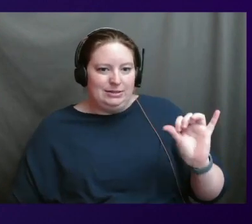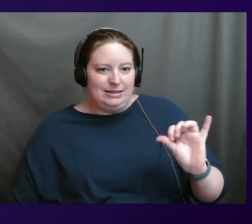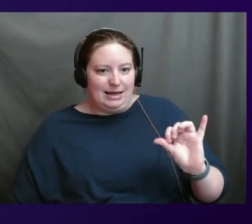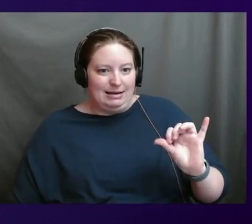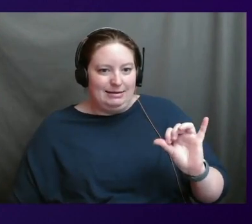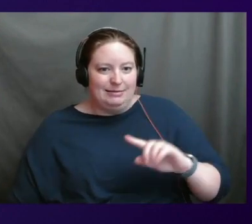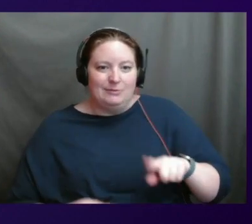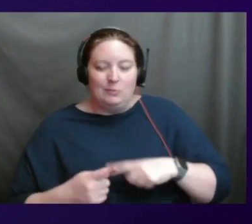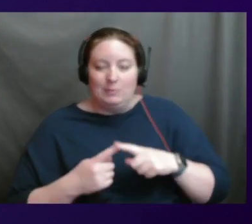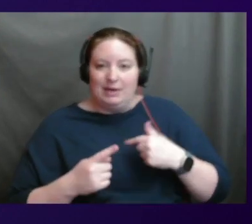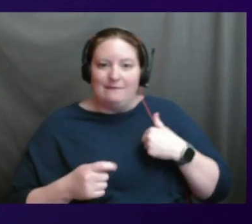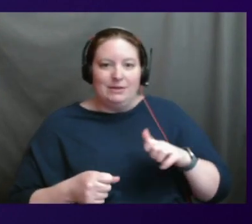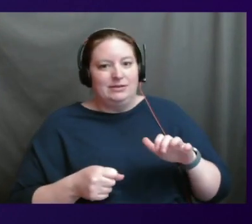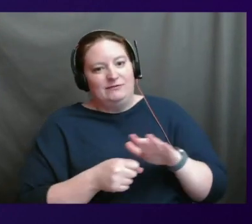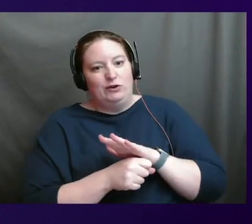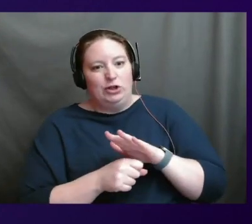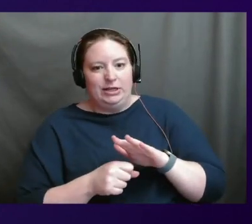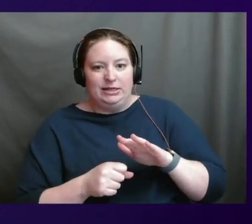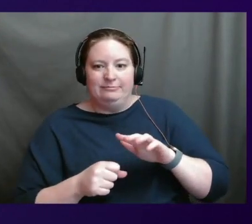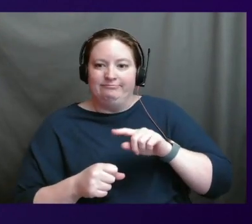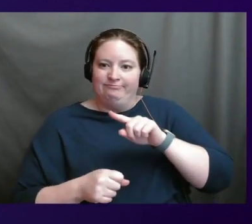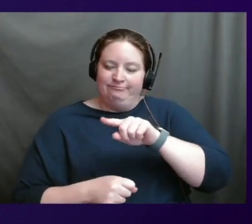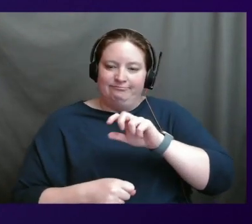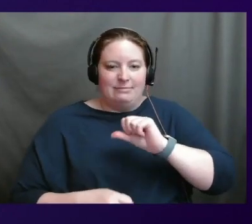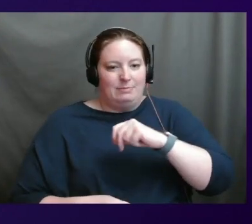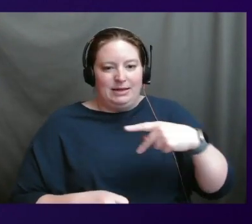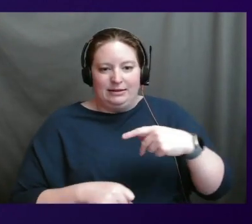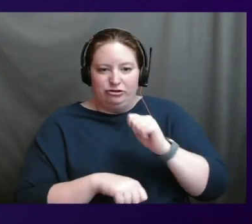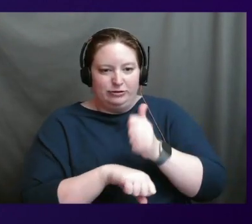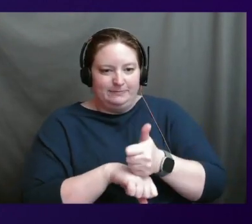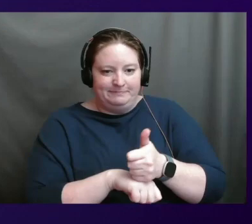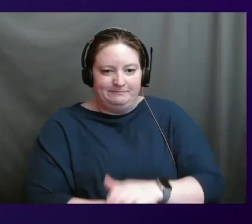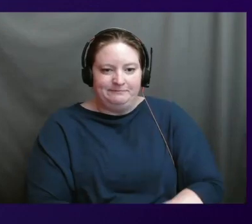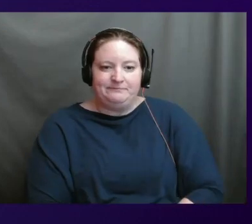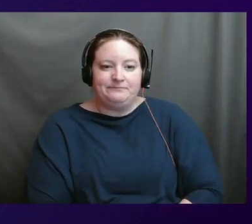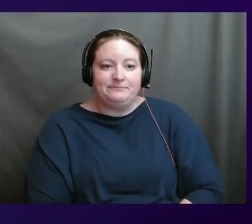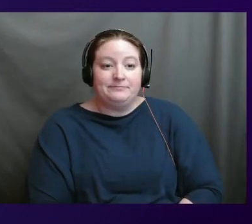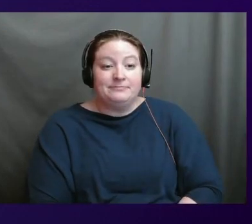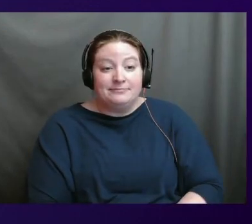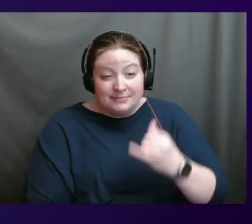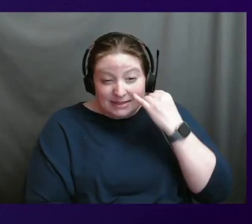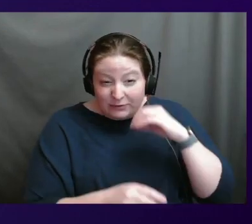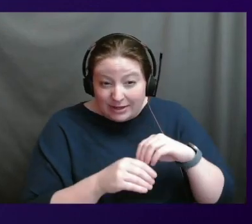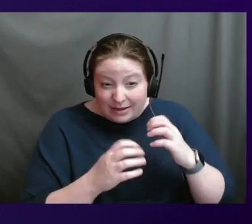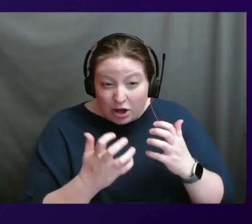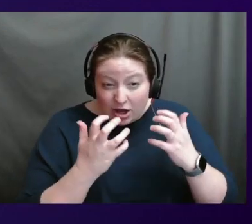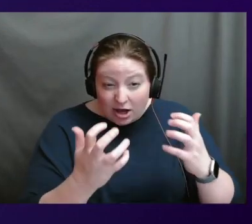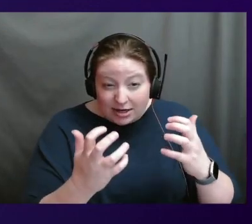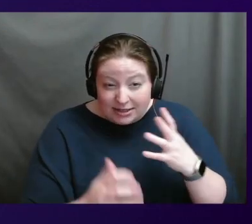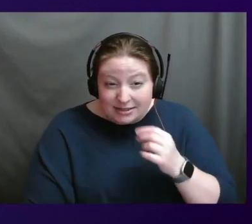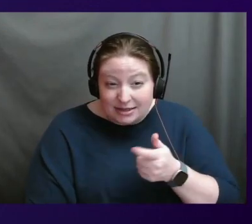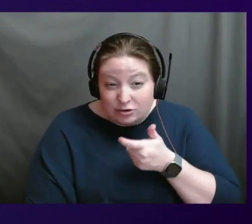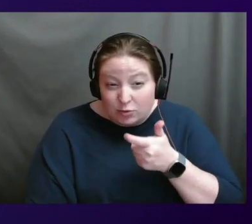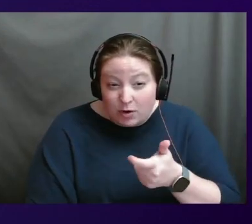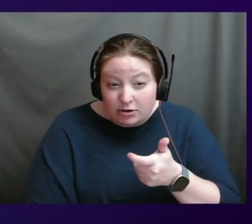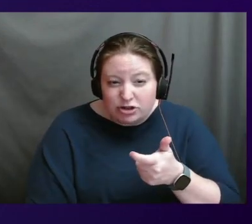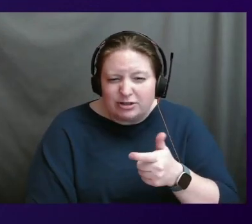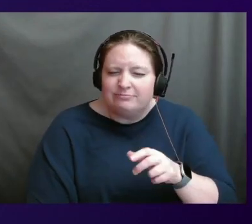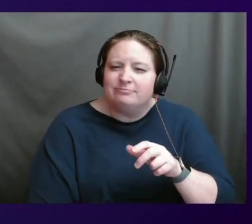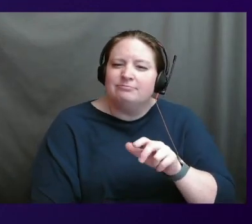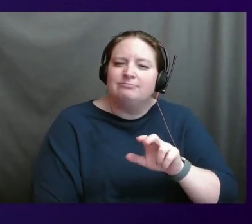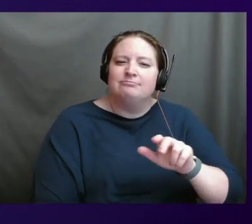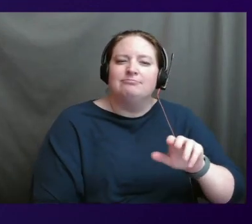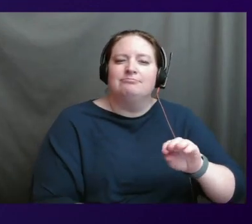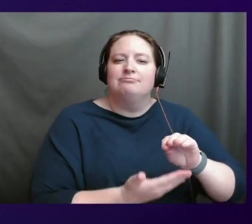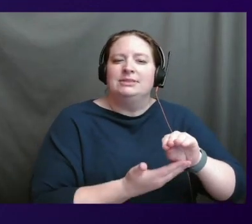fully typed application set up. Now, if you're in the audience and you're watching this, I want you to go ahead and scan that QR code.